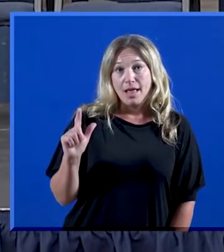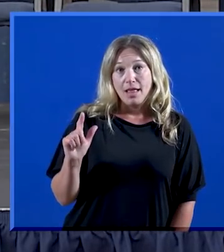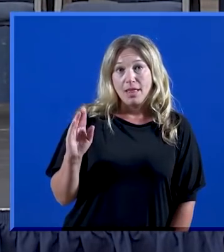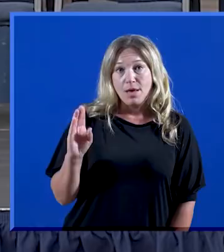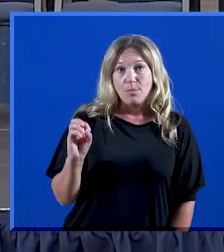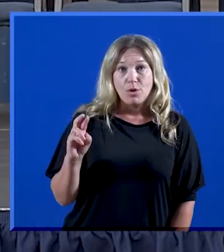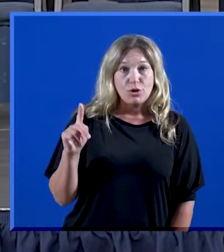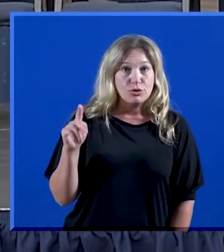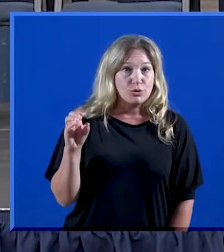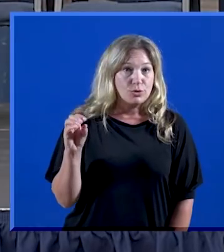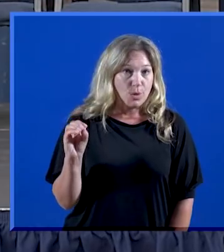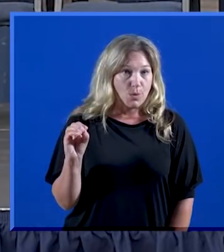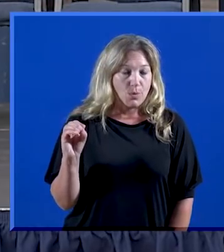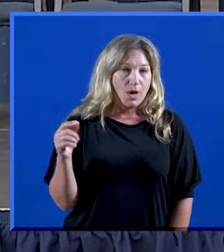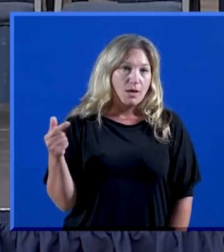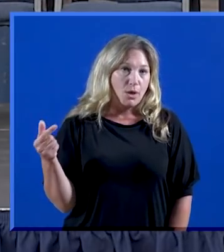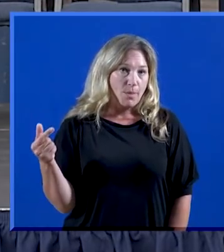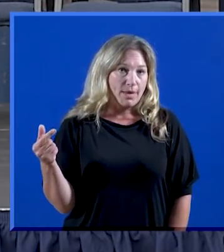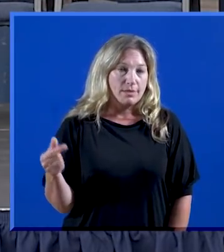Alberto Gomez.